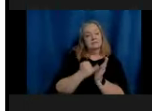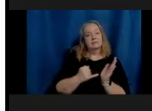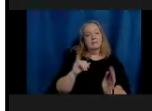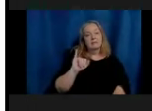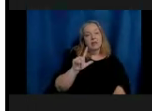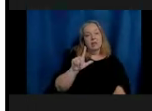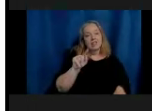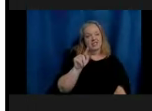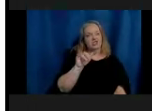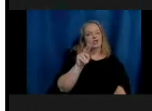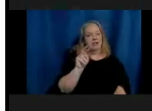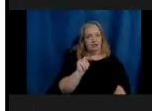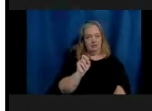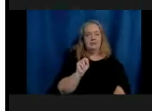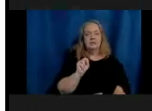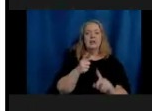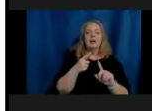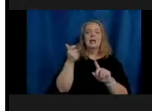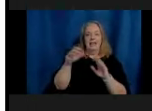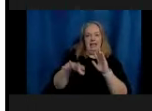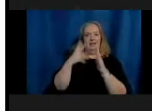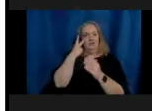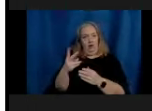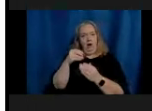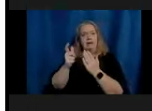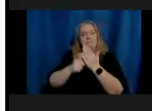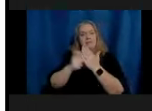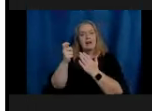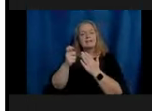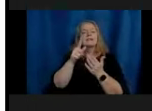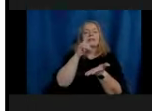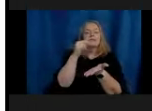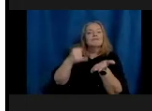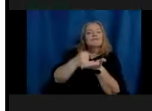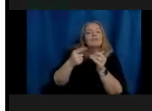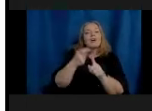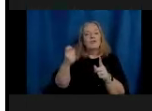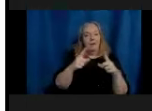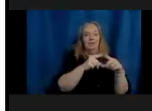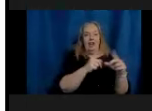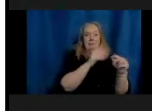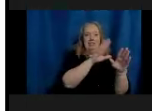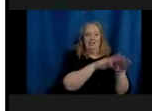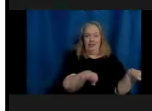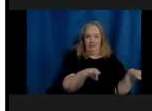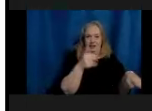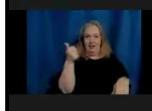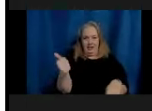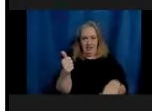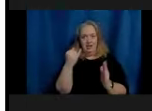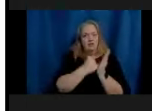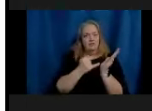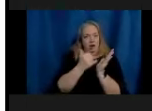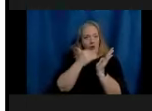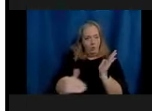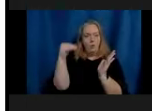he was really, really into. He found in a magazine, and he kept drawing and coming back to them. And there was this set here